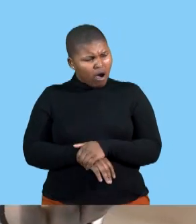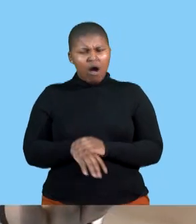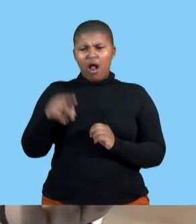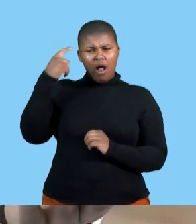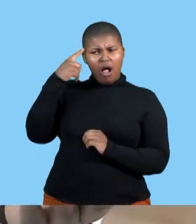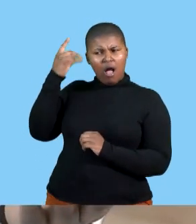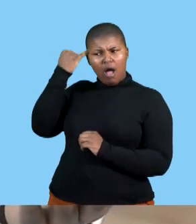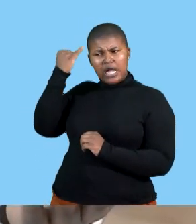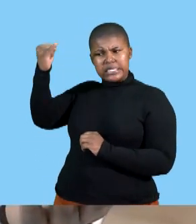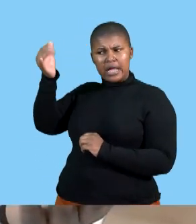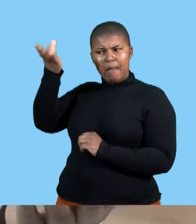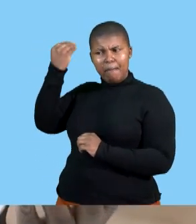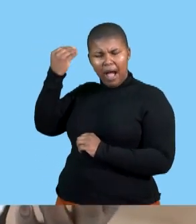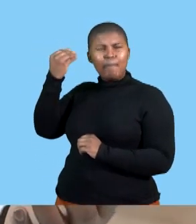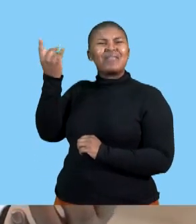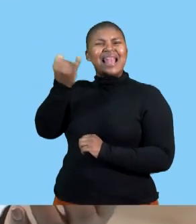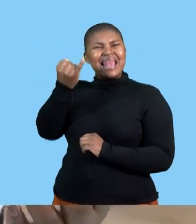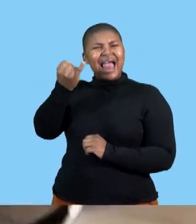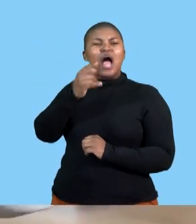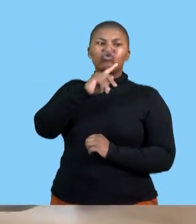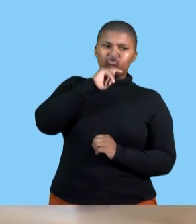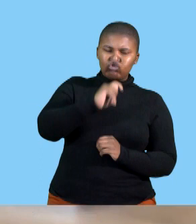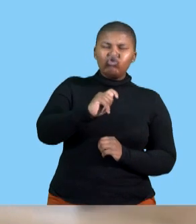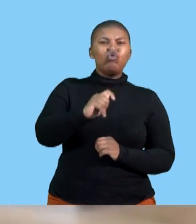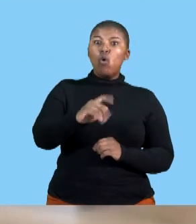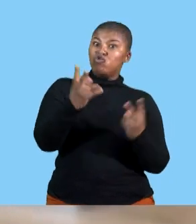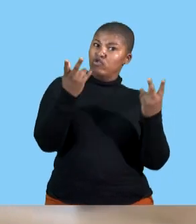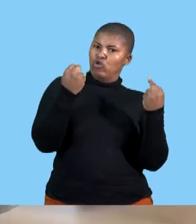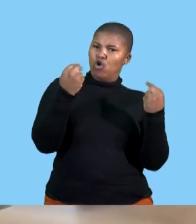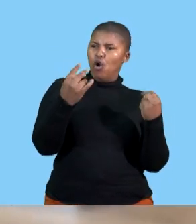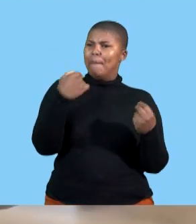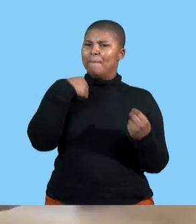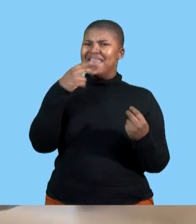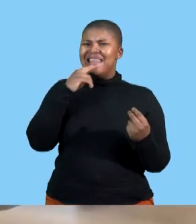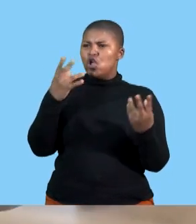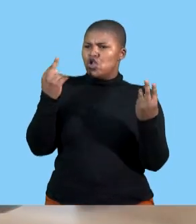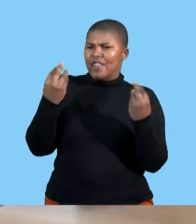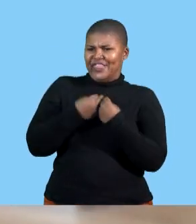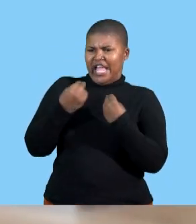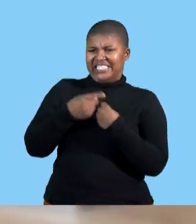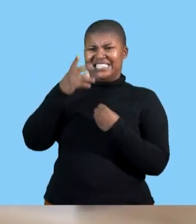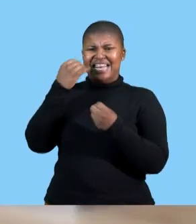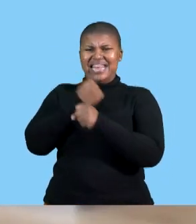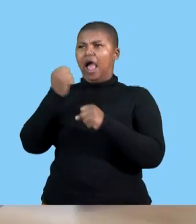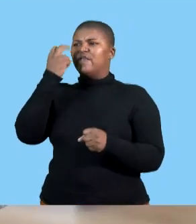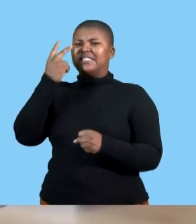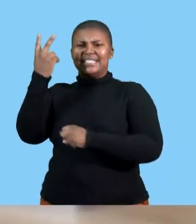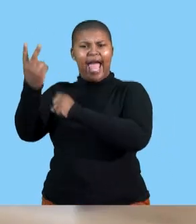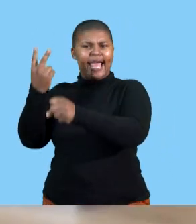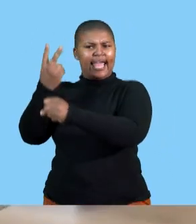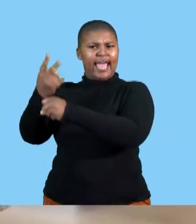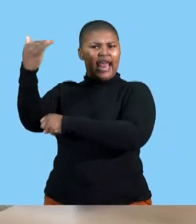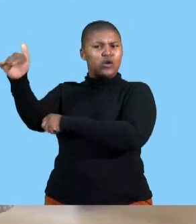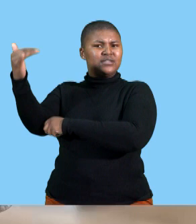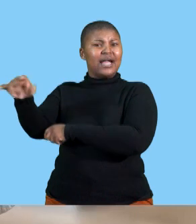original. Things that we will not see next door or things that we will not see around our area. But even if we see them, we must only see yours